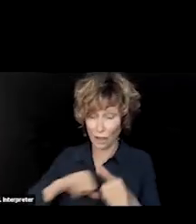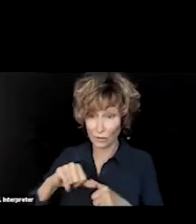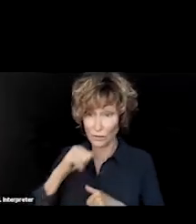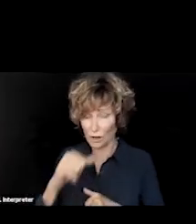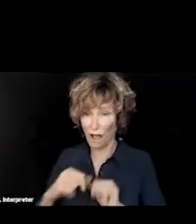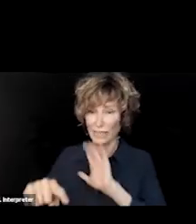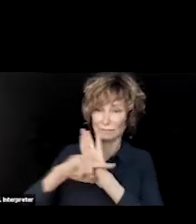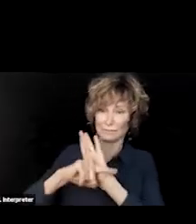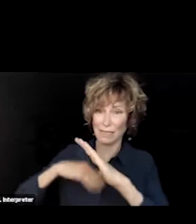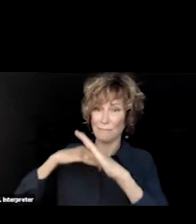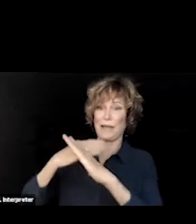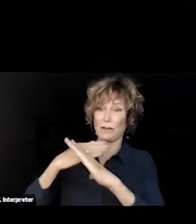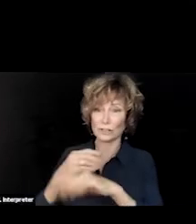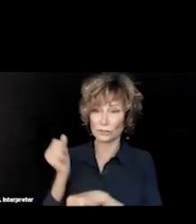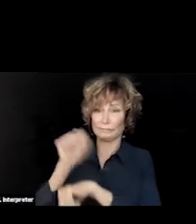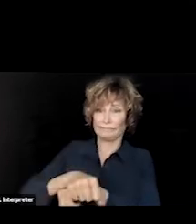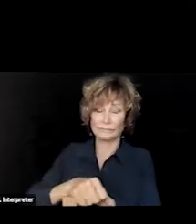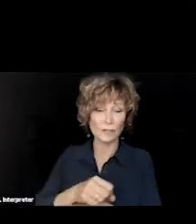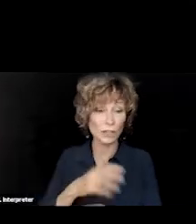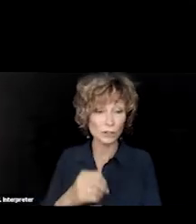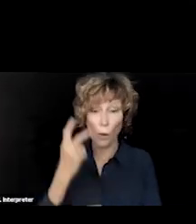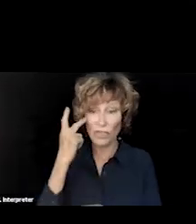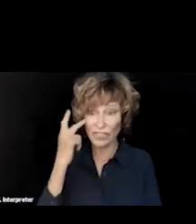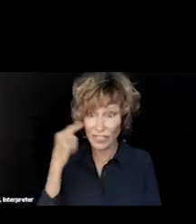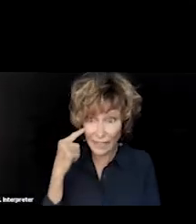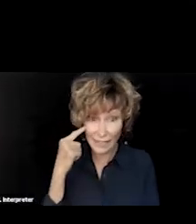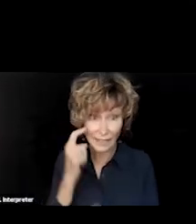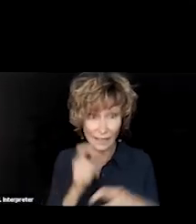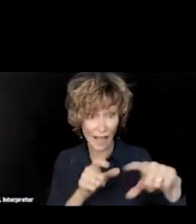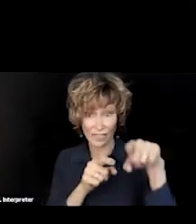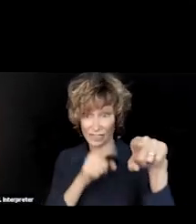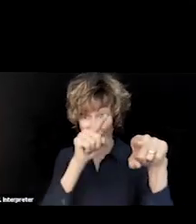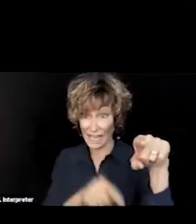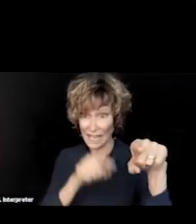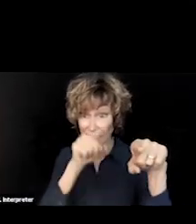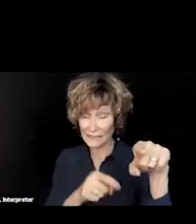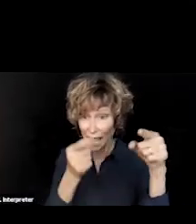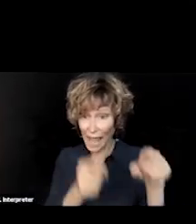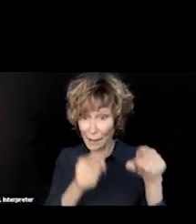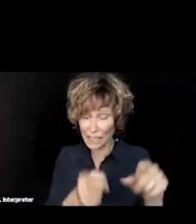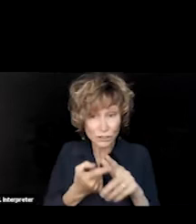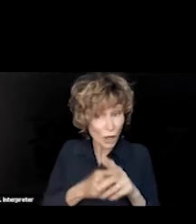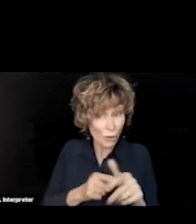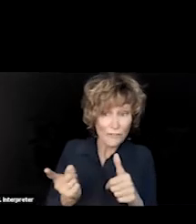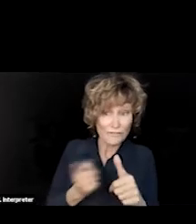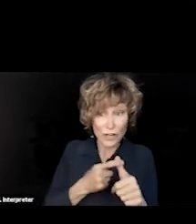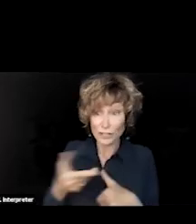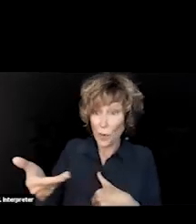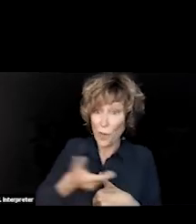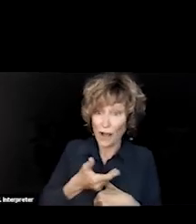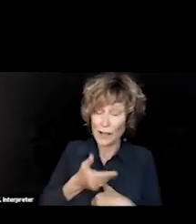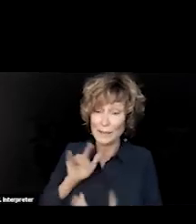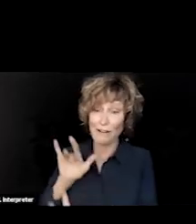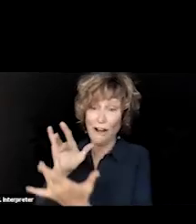overcome? Picture having these conditions in every interaction, starting with that first welcoming